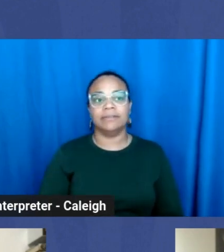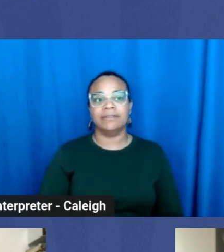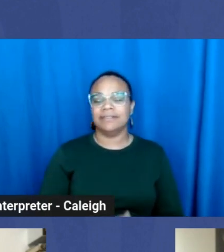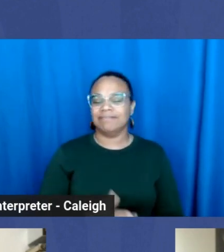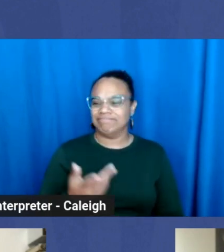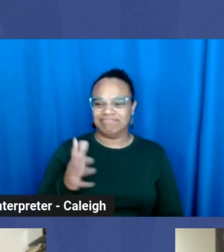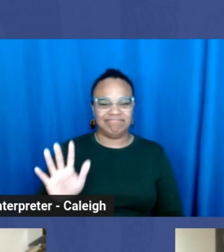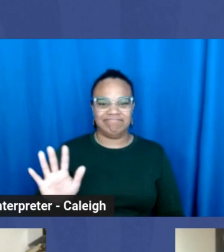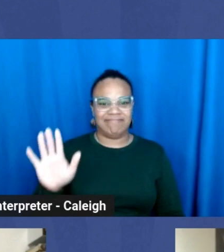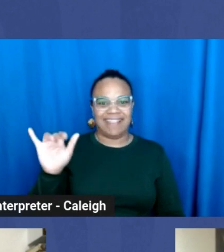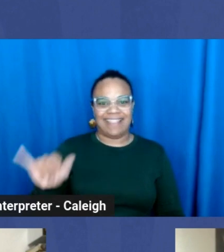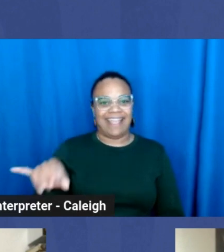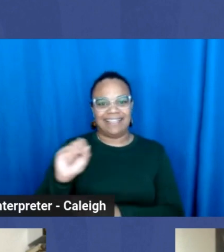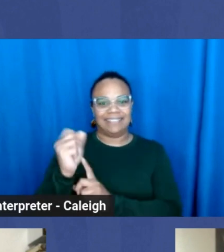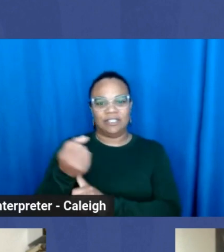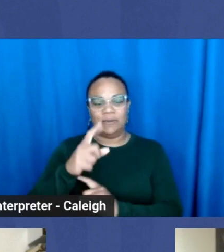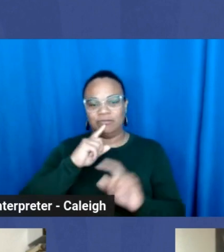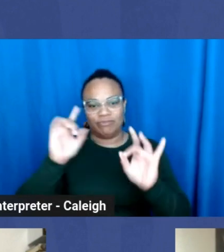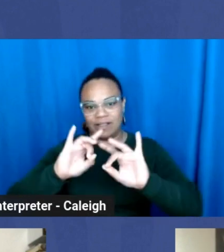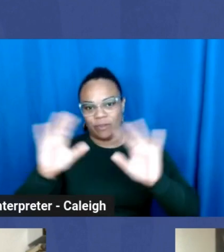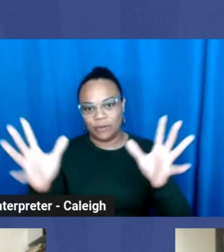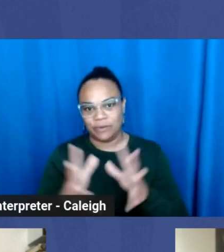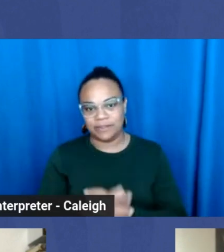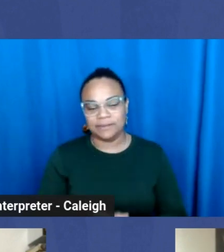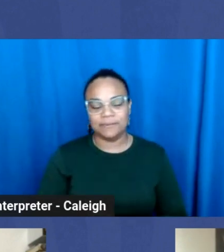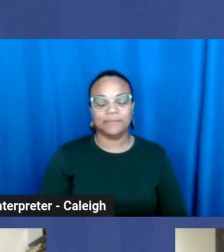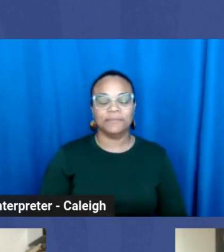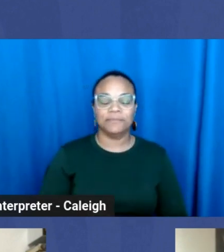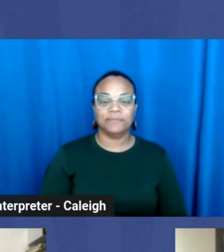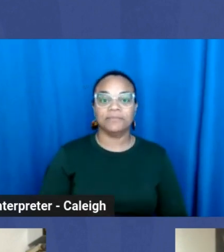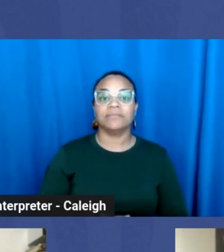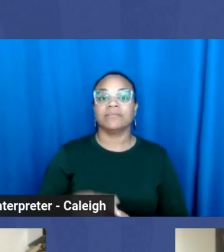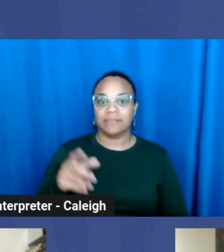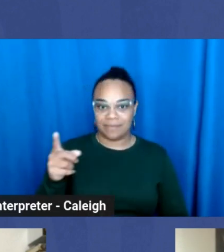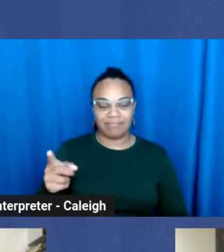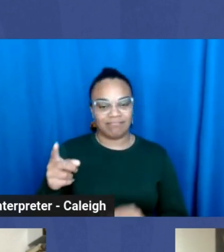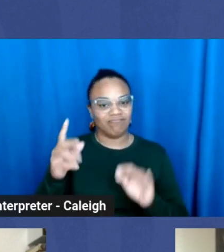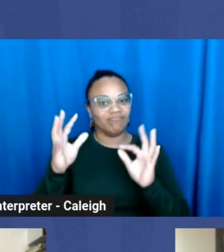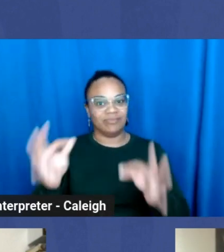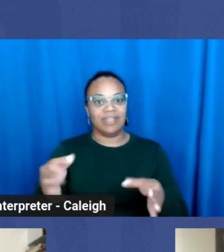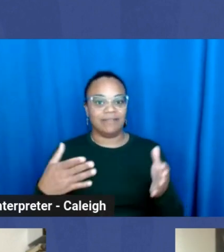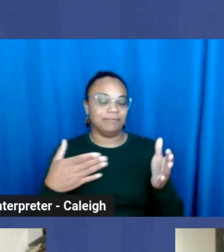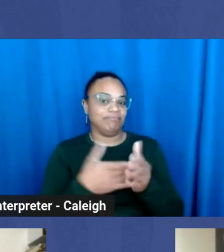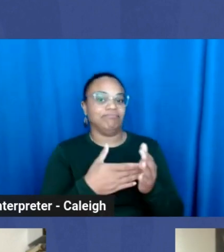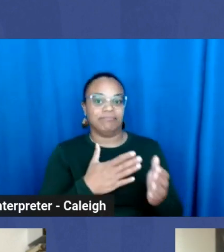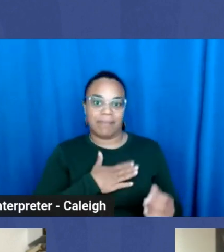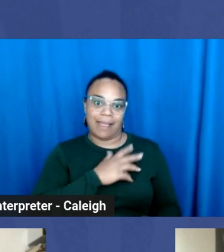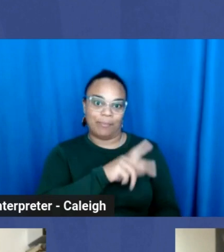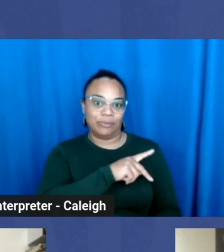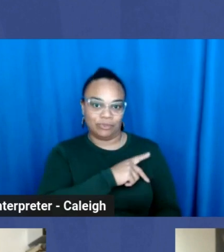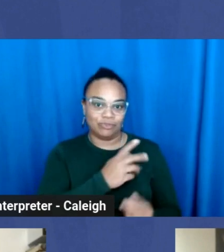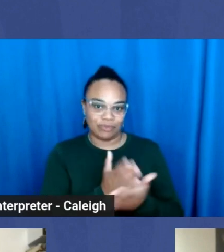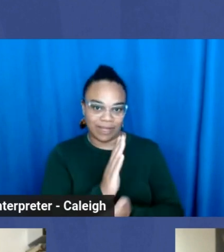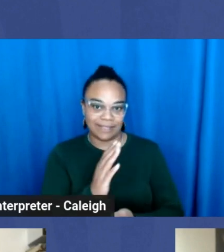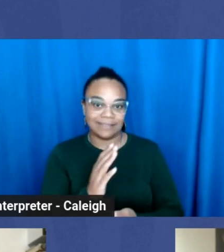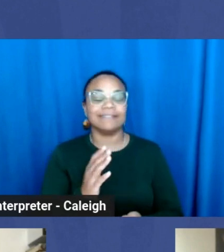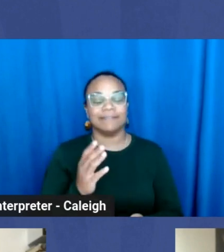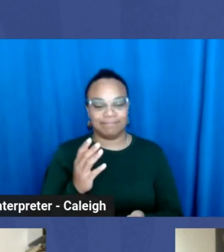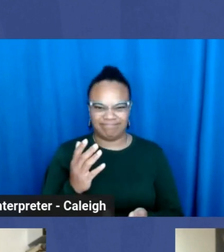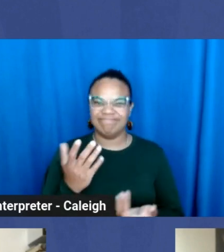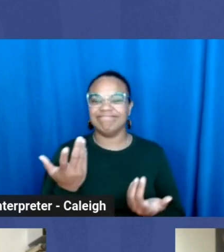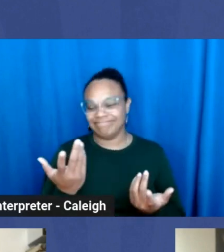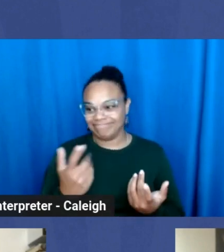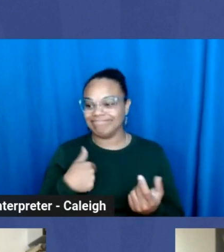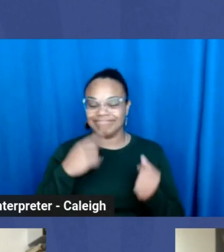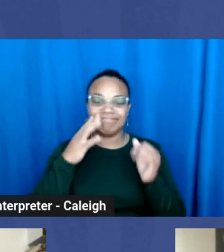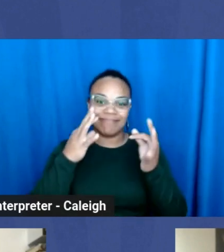absolutely ludicrous. They definitely infringed upon my personal rights. And that is why I decided